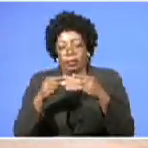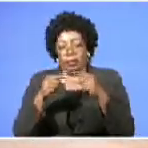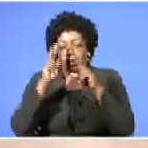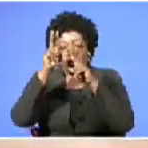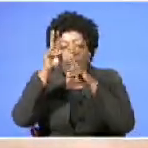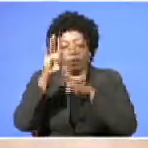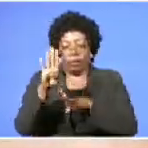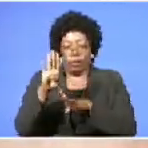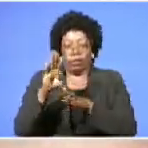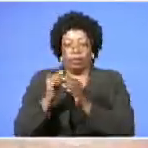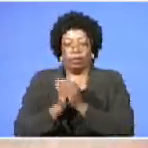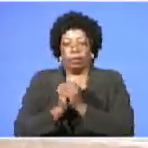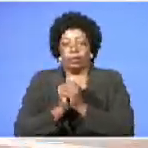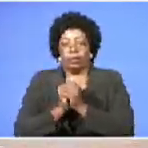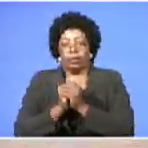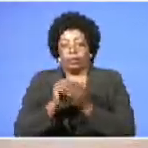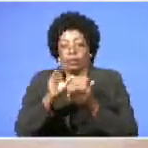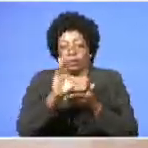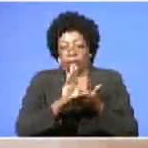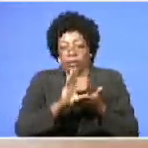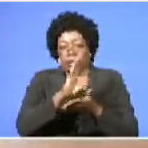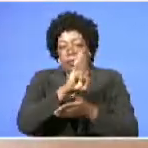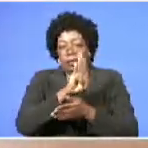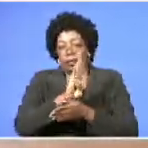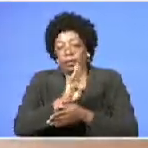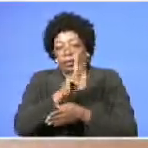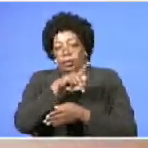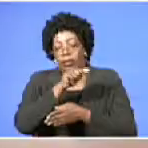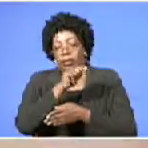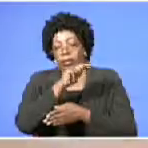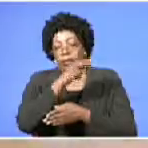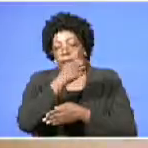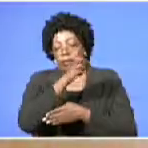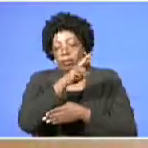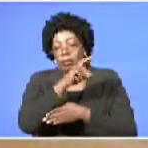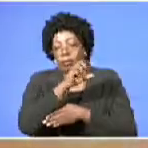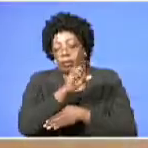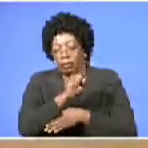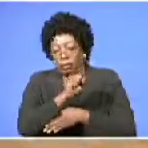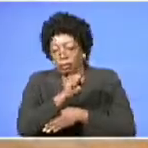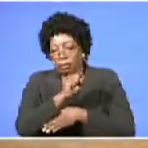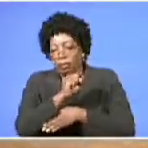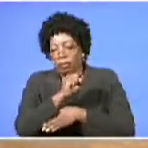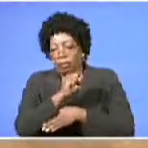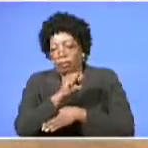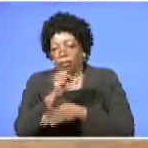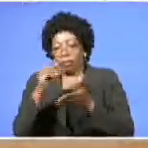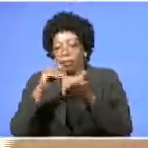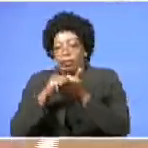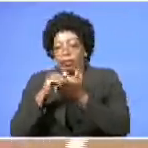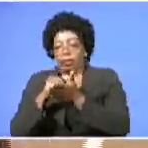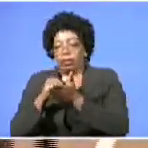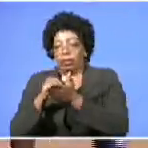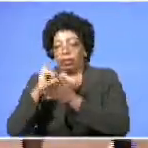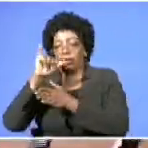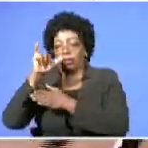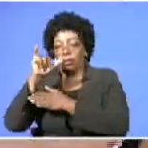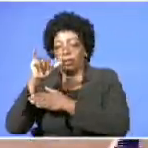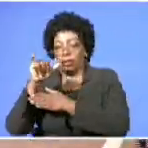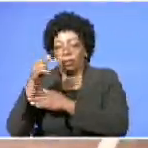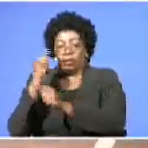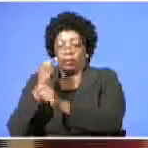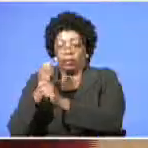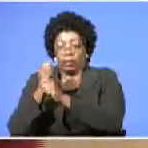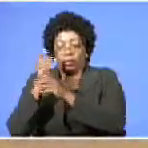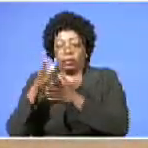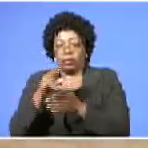Volleyball Association. The Central Gas Panthers booking their spot in the ladies title series with a sweep over the Johnson Truckers. They won the clincher in 4